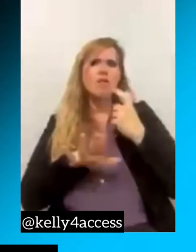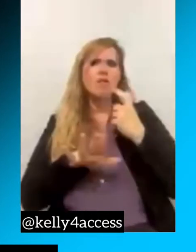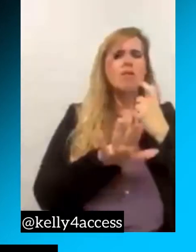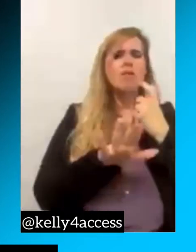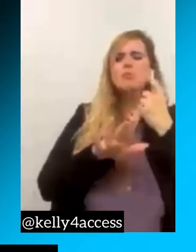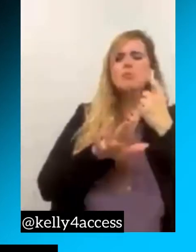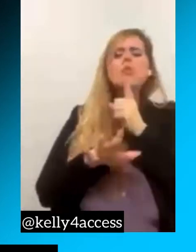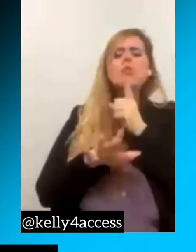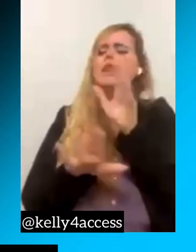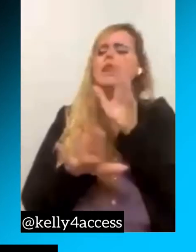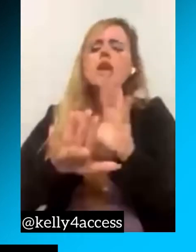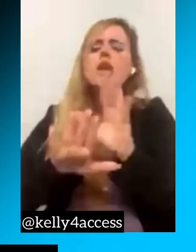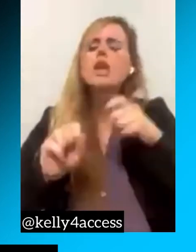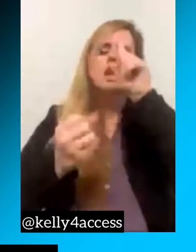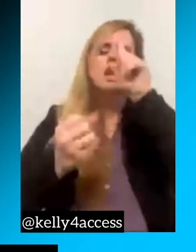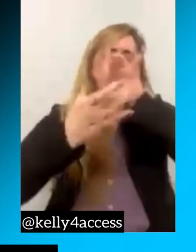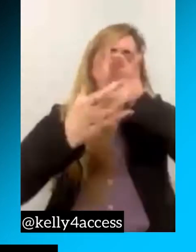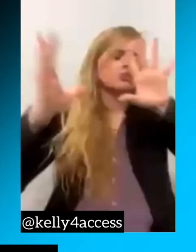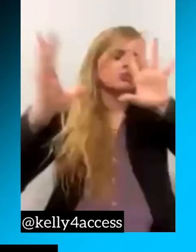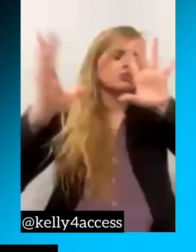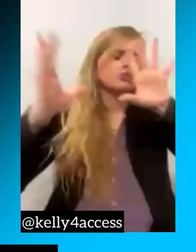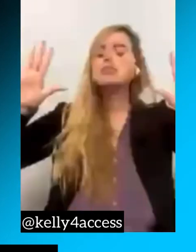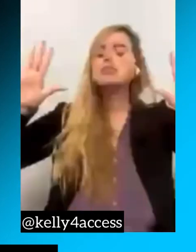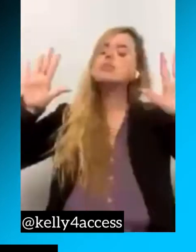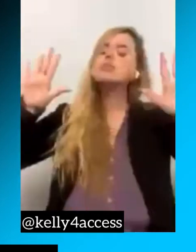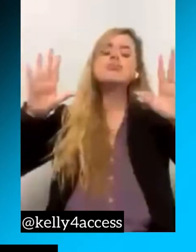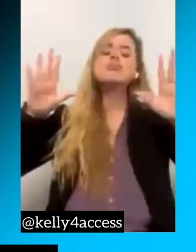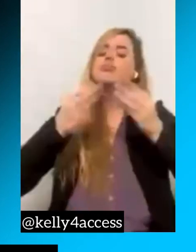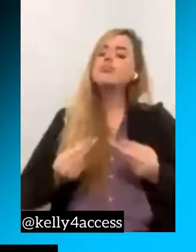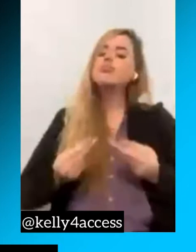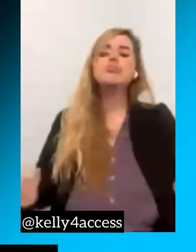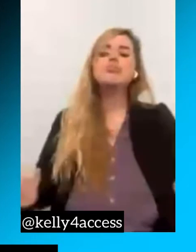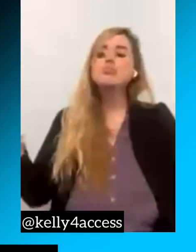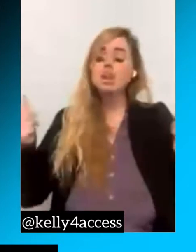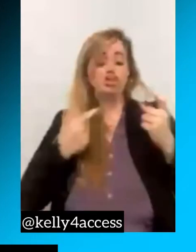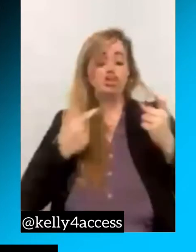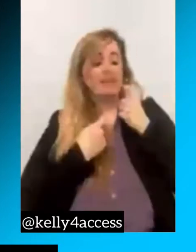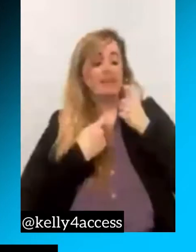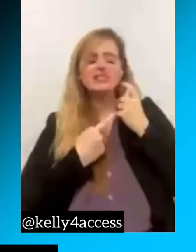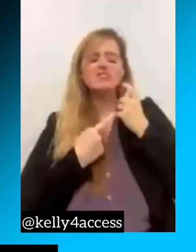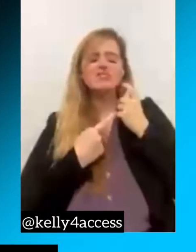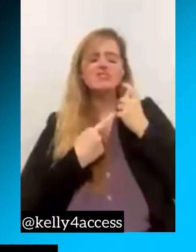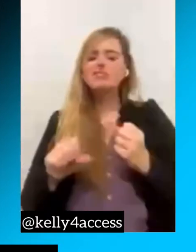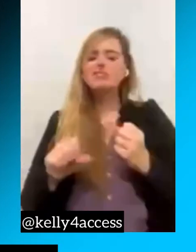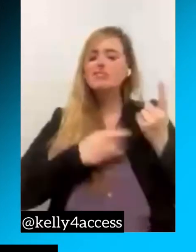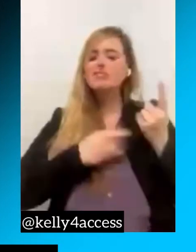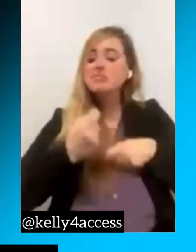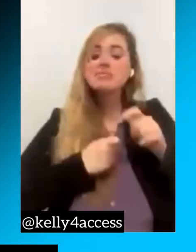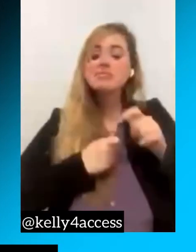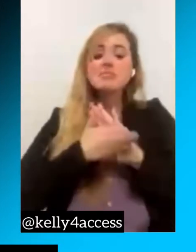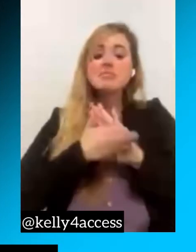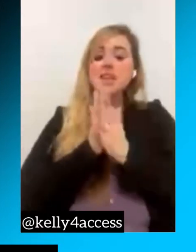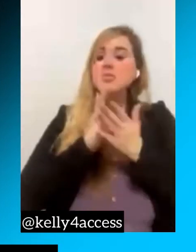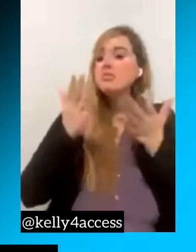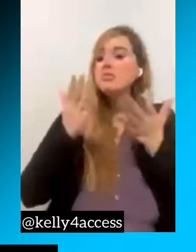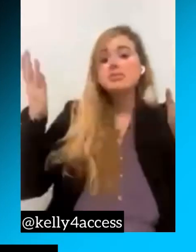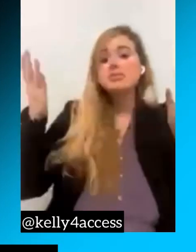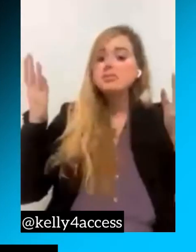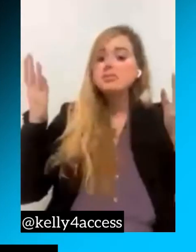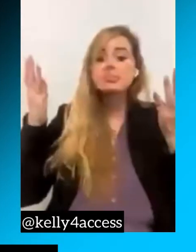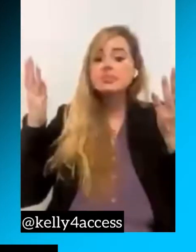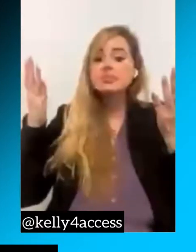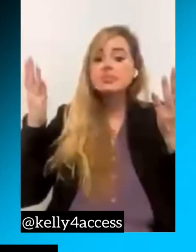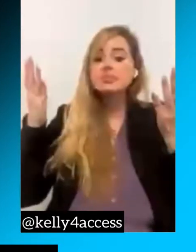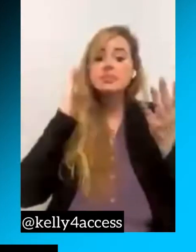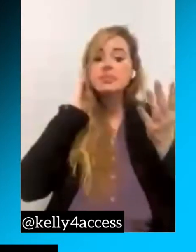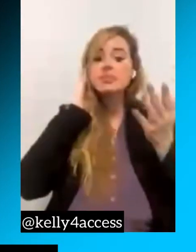be unlearned and replaced with the opposite, which is for many comparison, like being happy